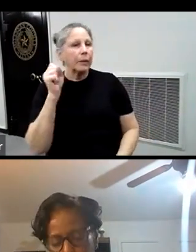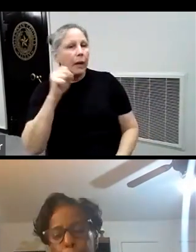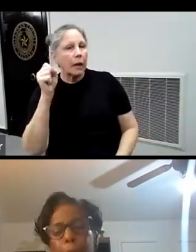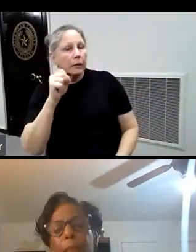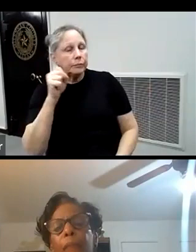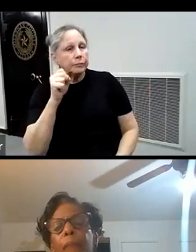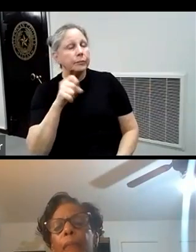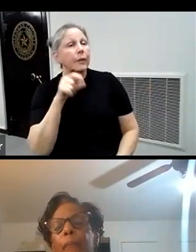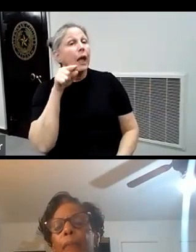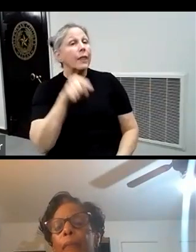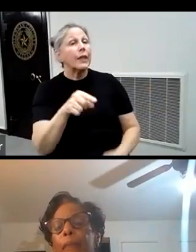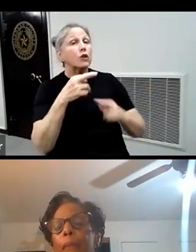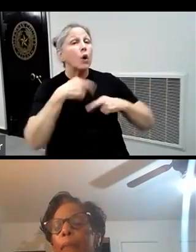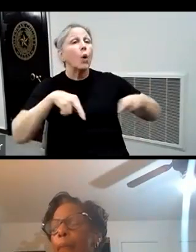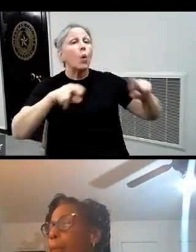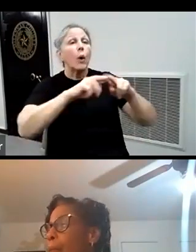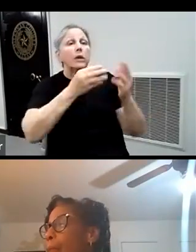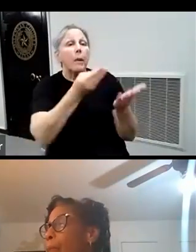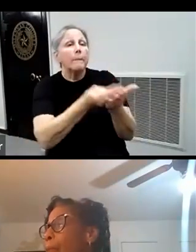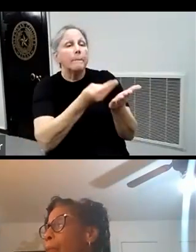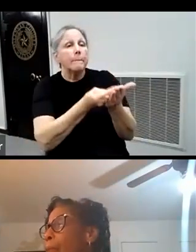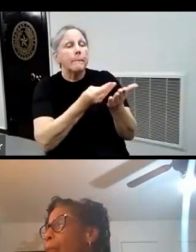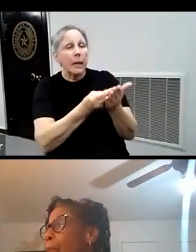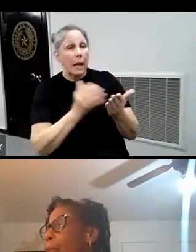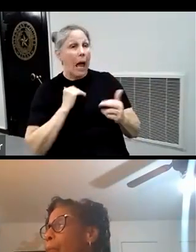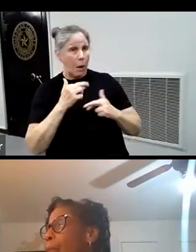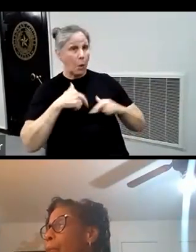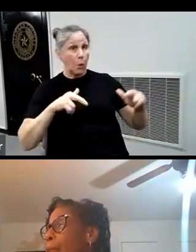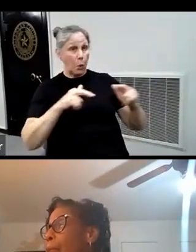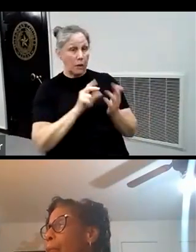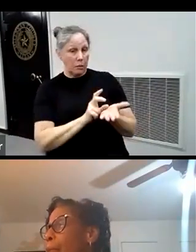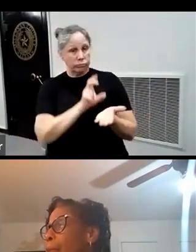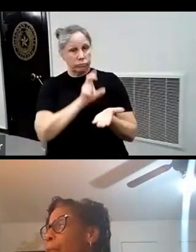So this is a regional grant that our region has been allocated